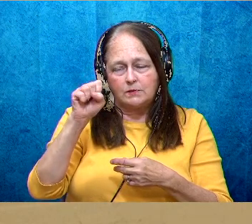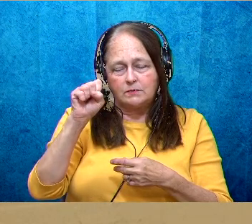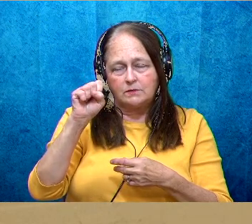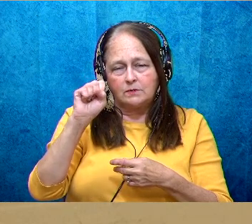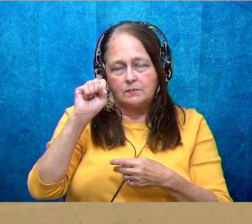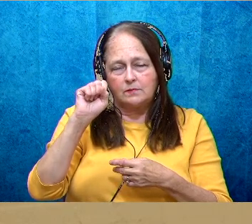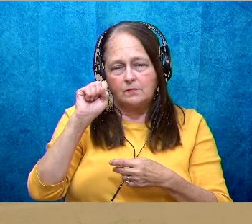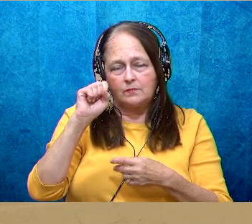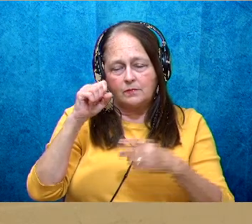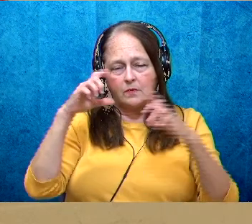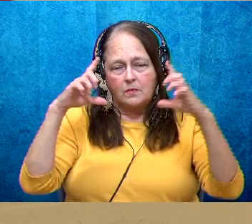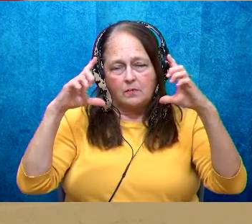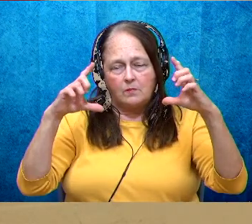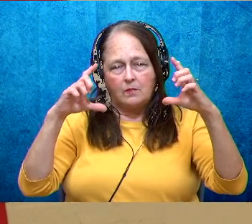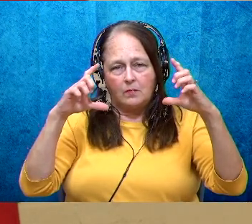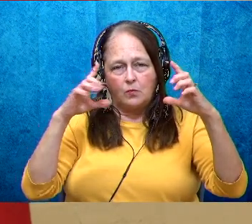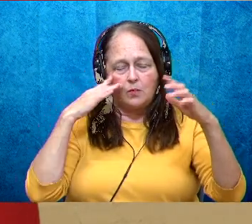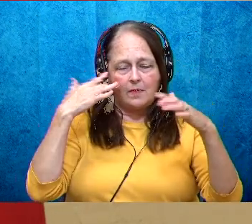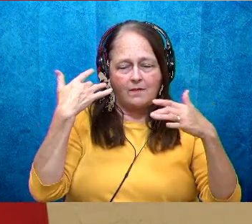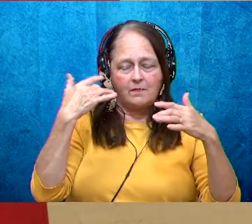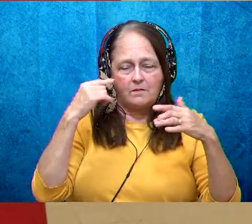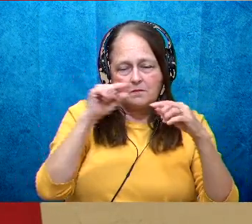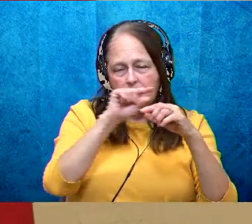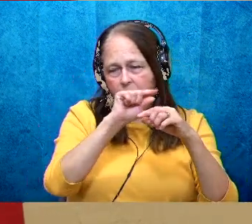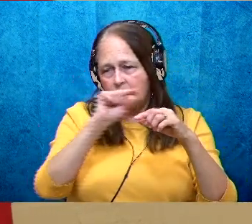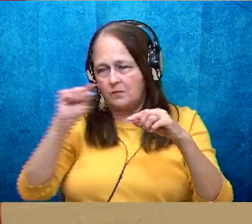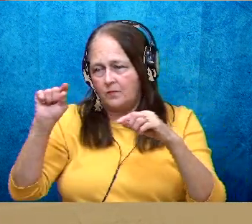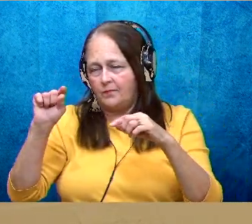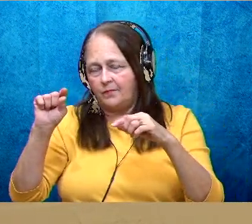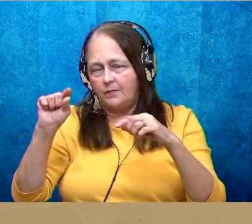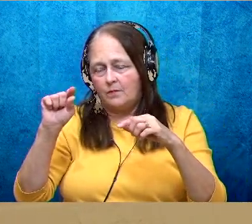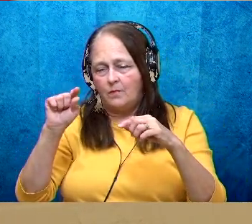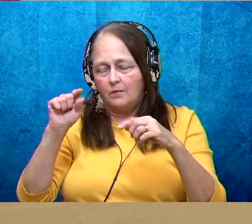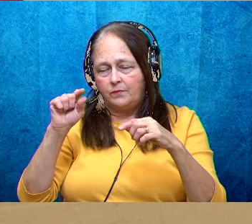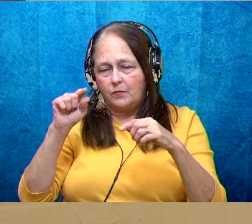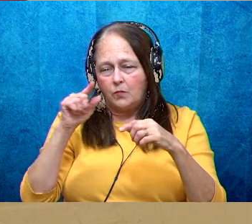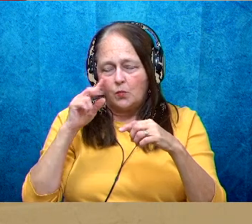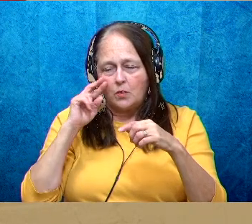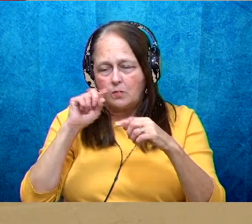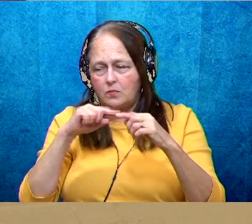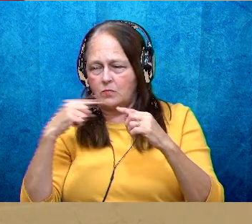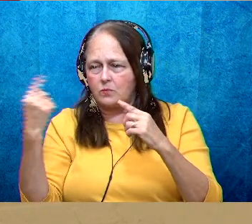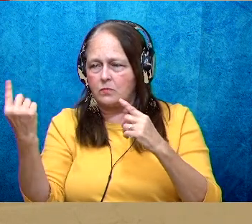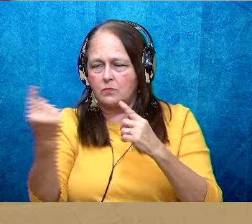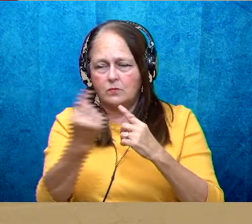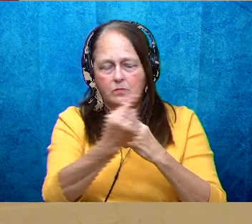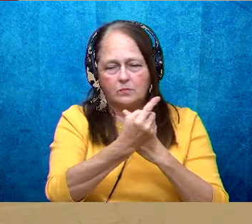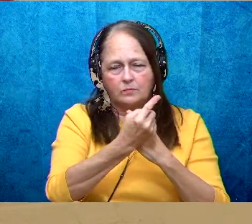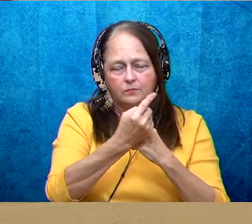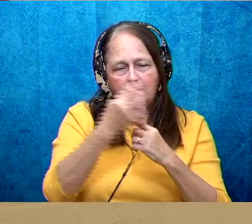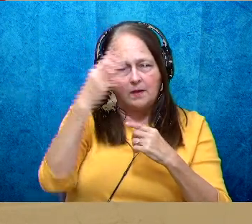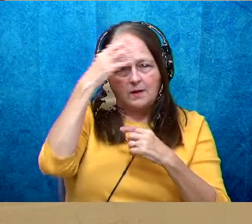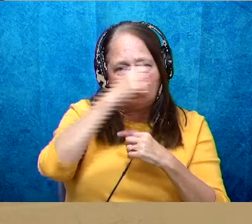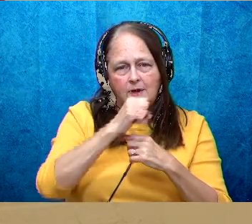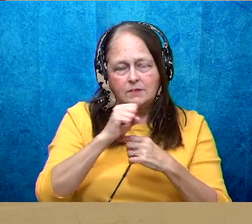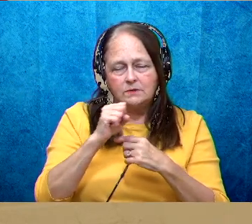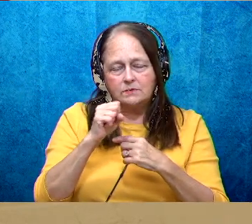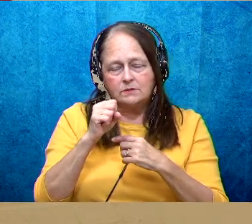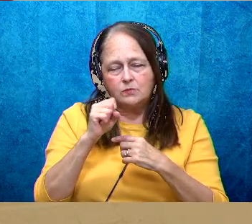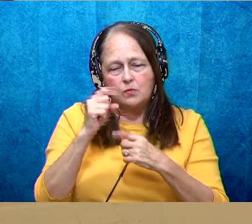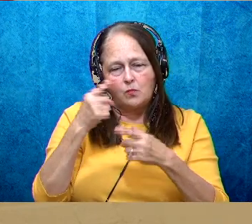or a globe, then you're going to find that line of latitude and you're going to follow it around to see if you can guess what Ms. Vandenbosch is